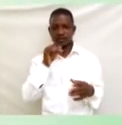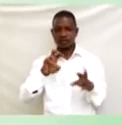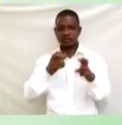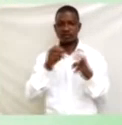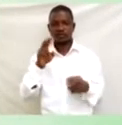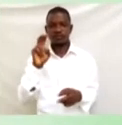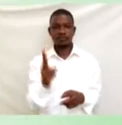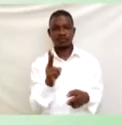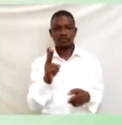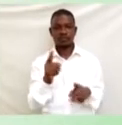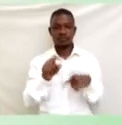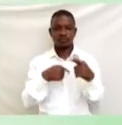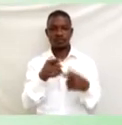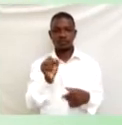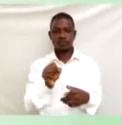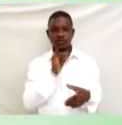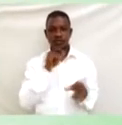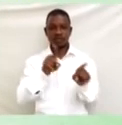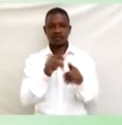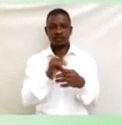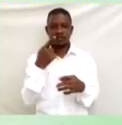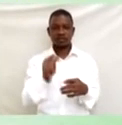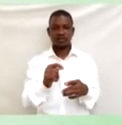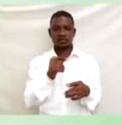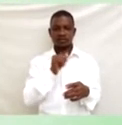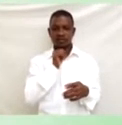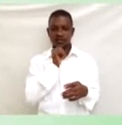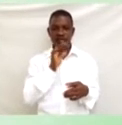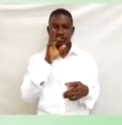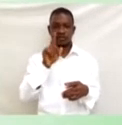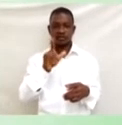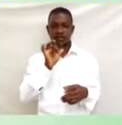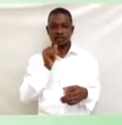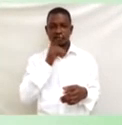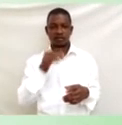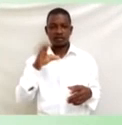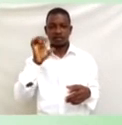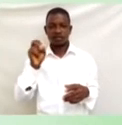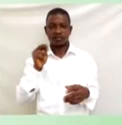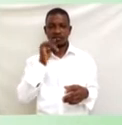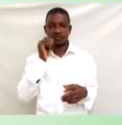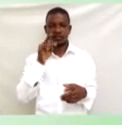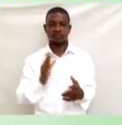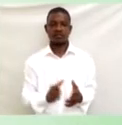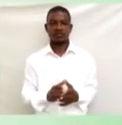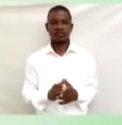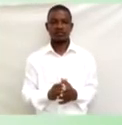also called the likely condition, type 2 goes as